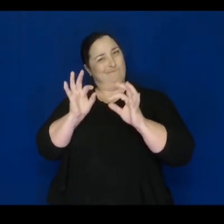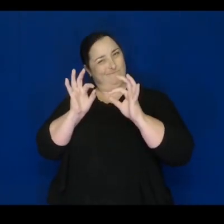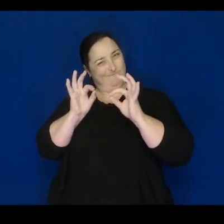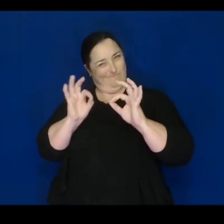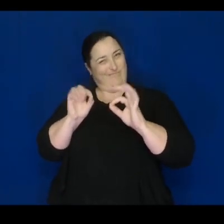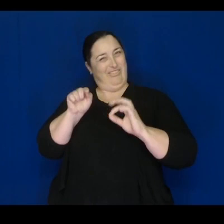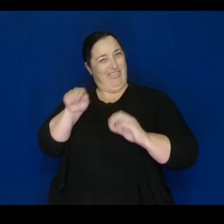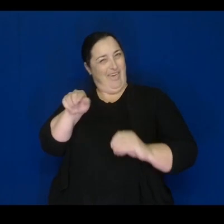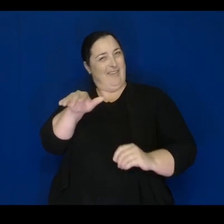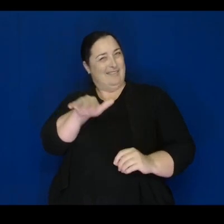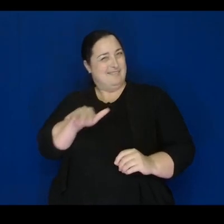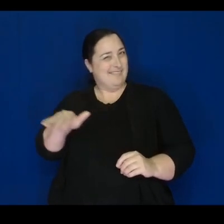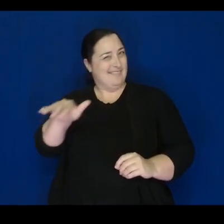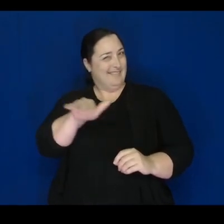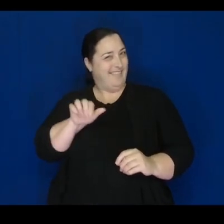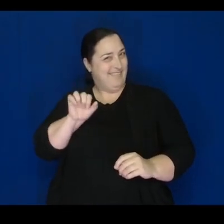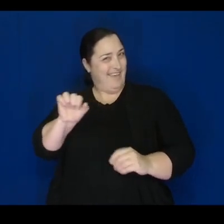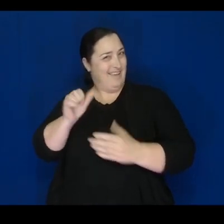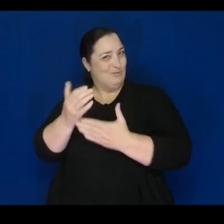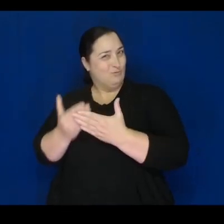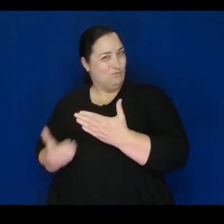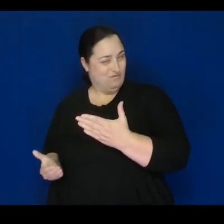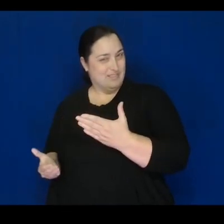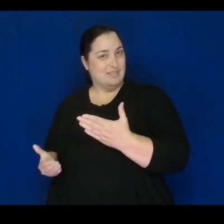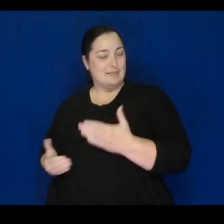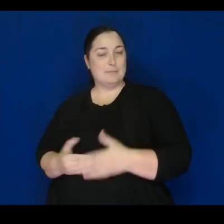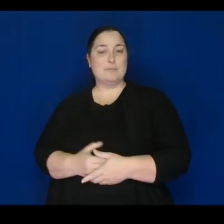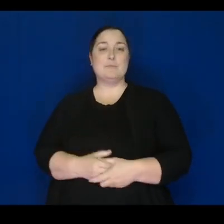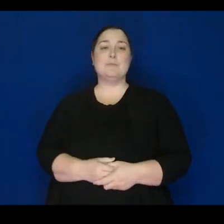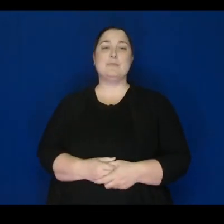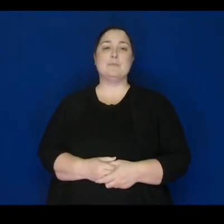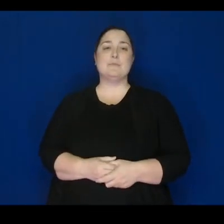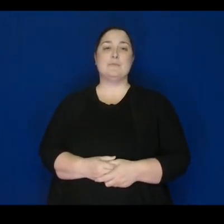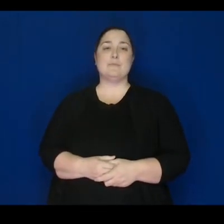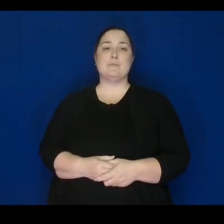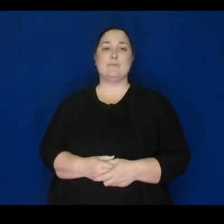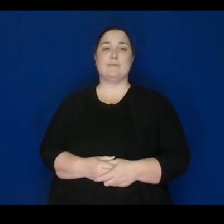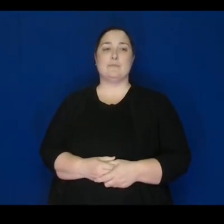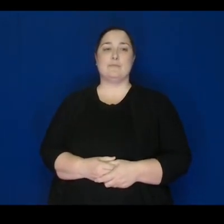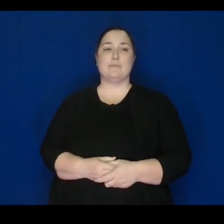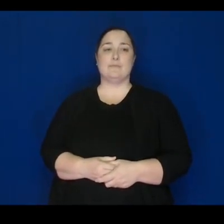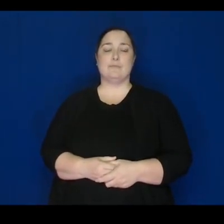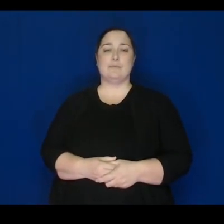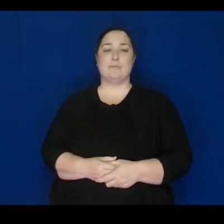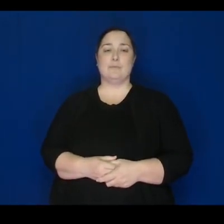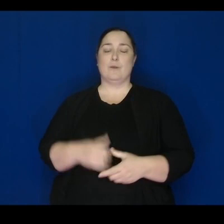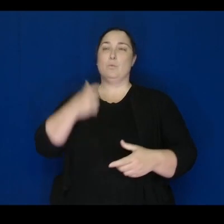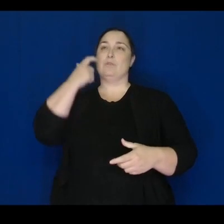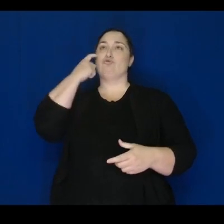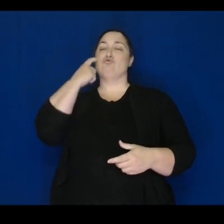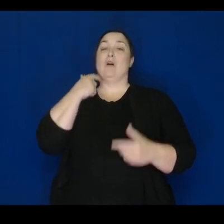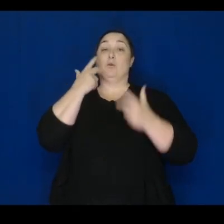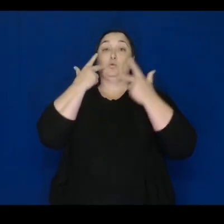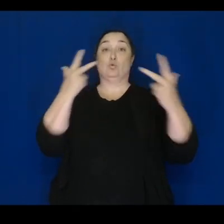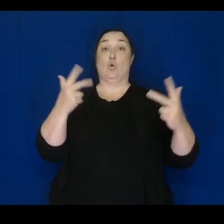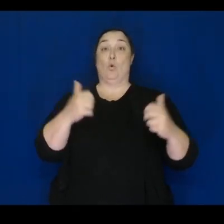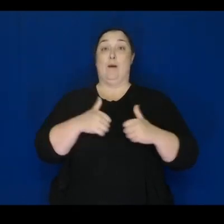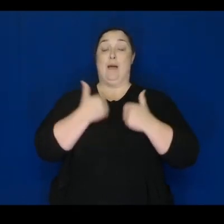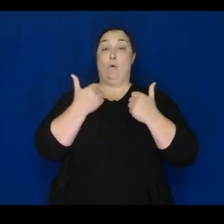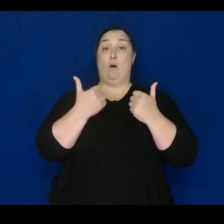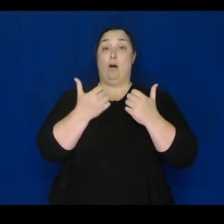from. And we really try to convey that to our audiences, that there's a whole array of